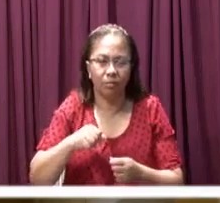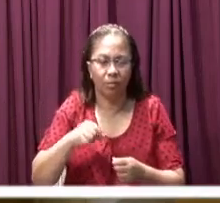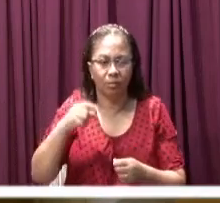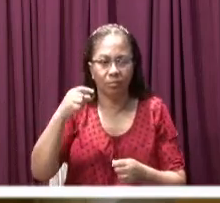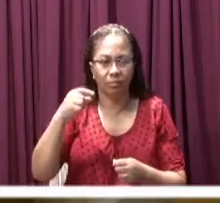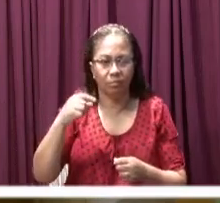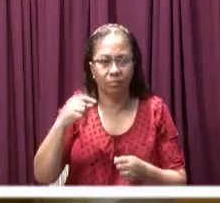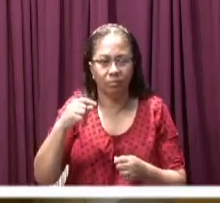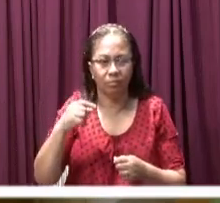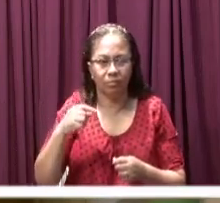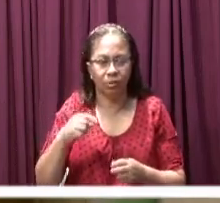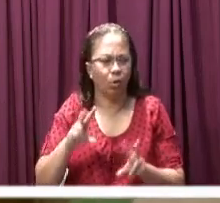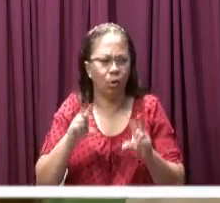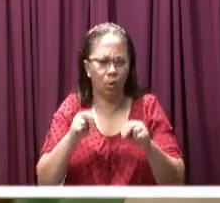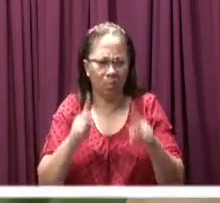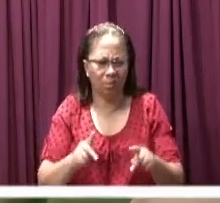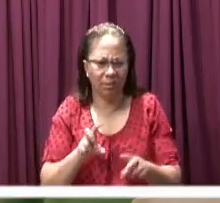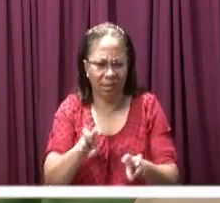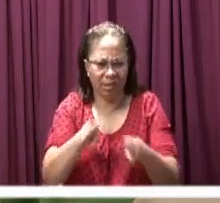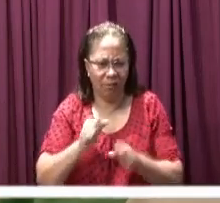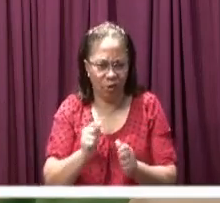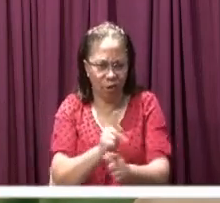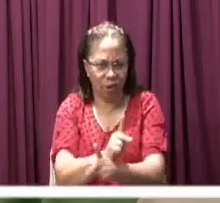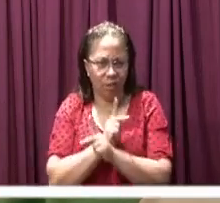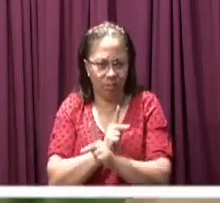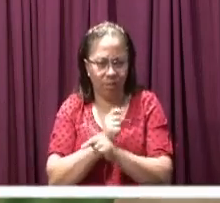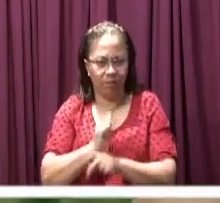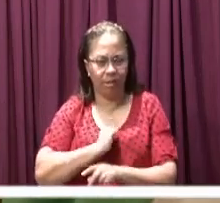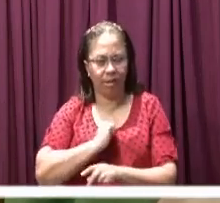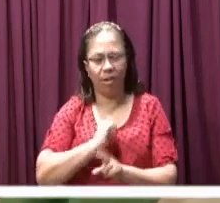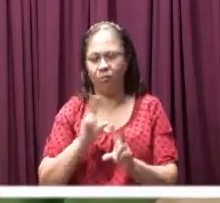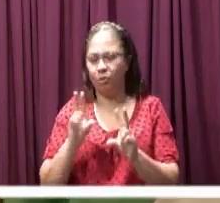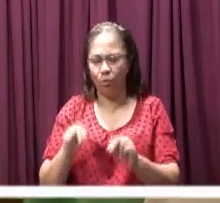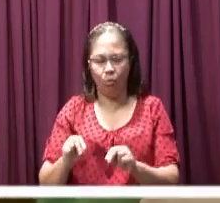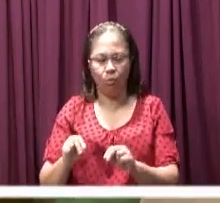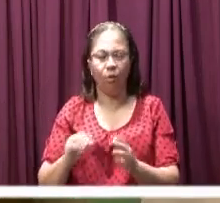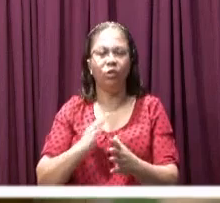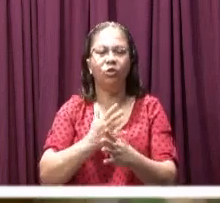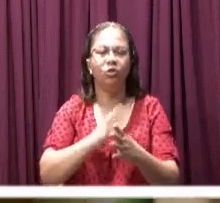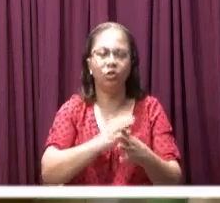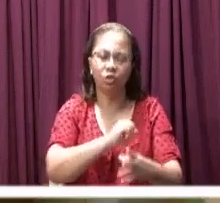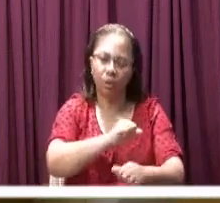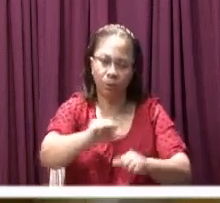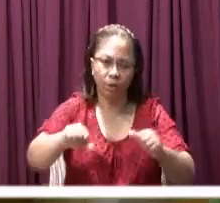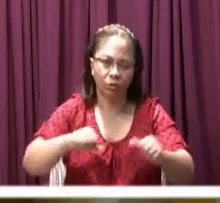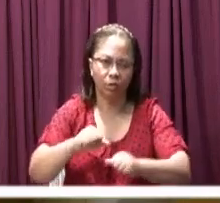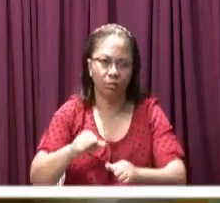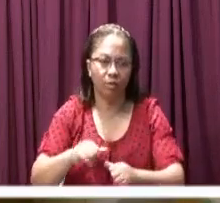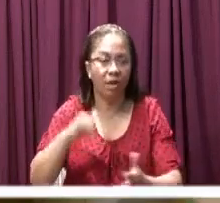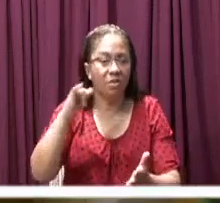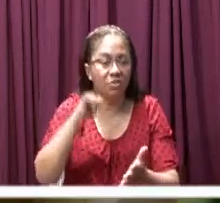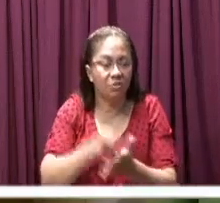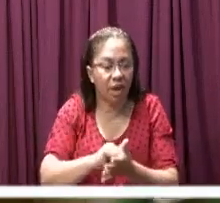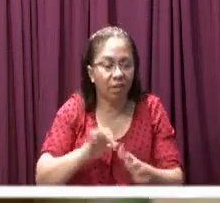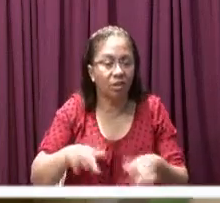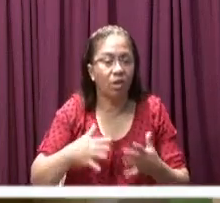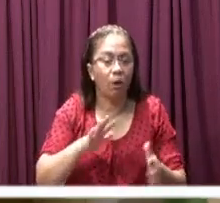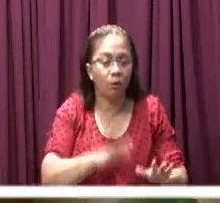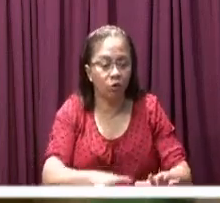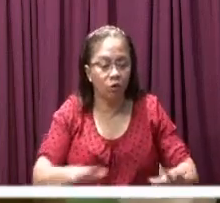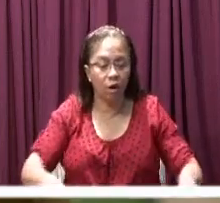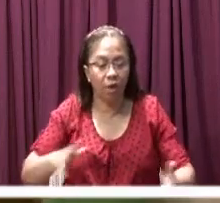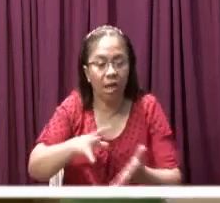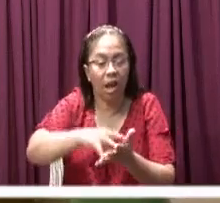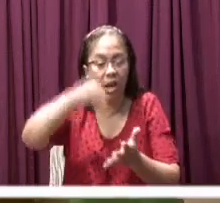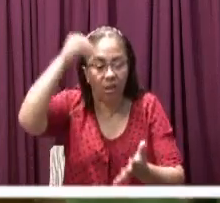holds anything for themselves. And that's how children learn to be healthy in